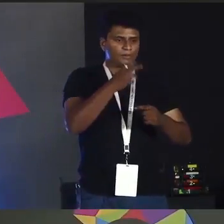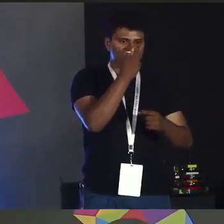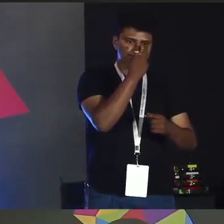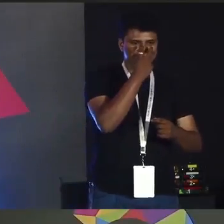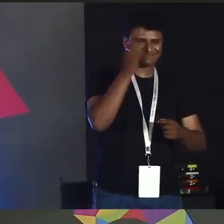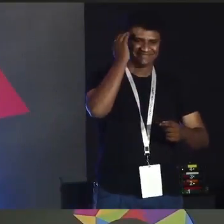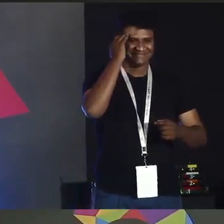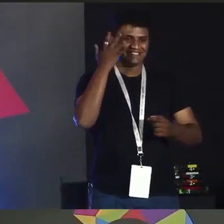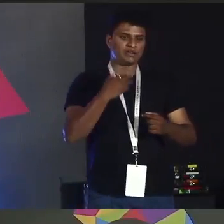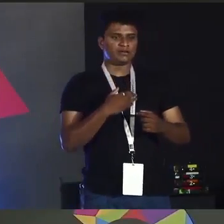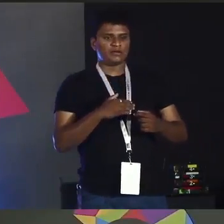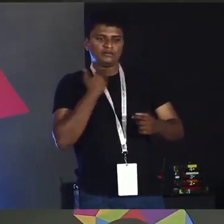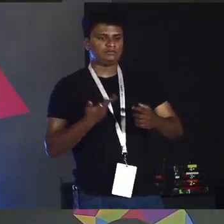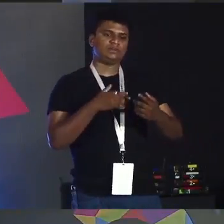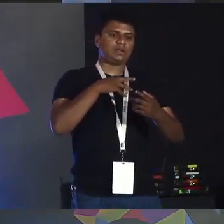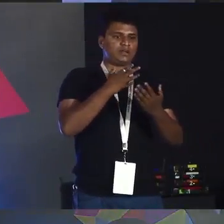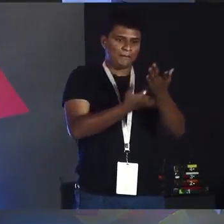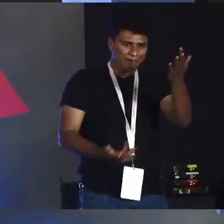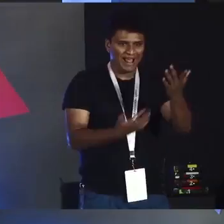She does not even know that she's down.